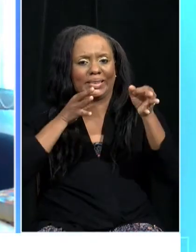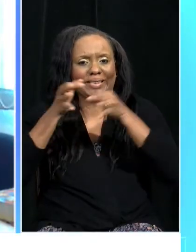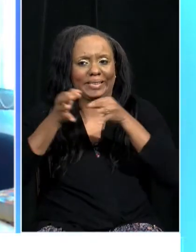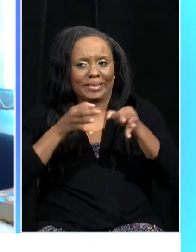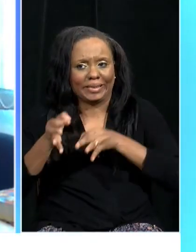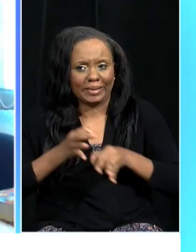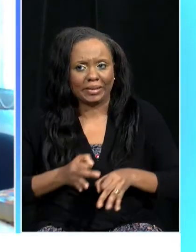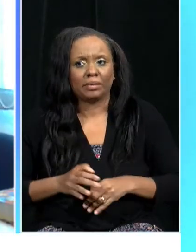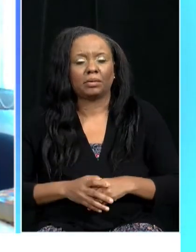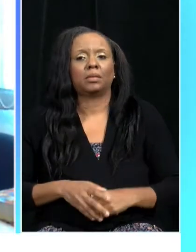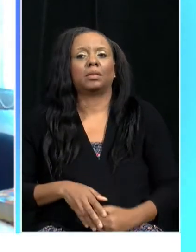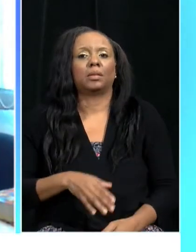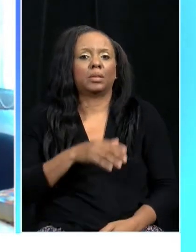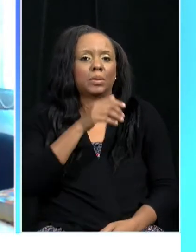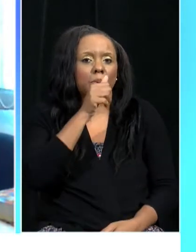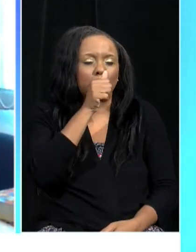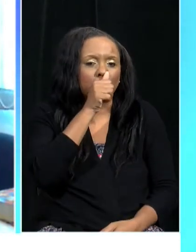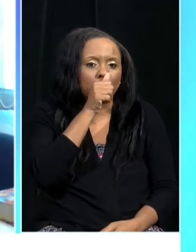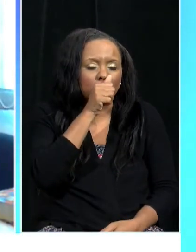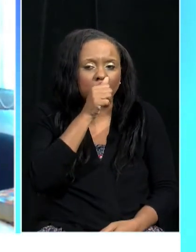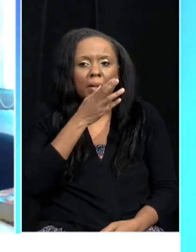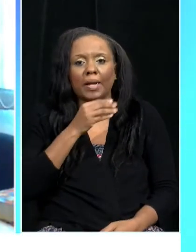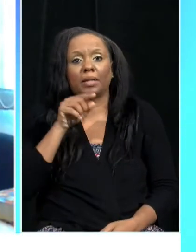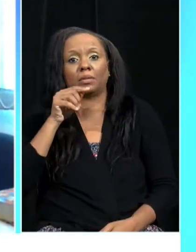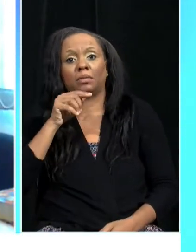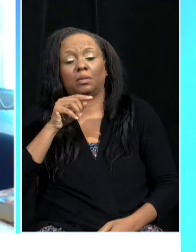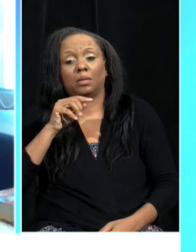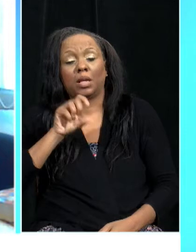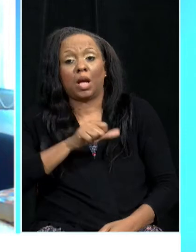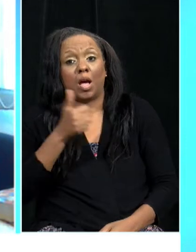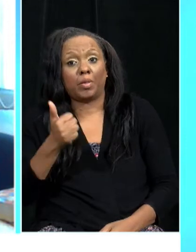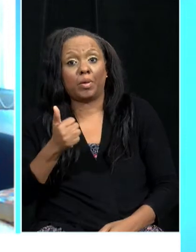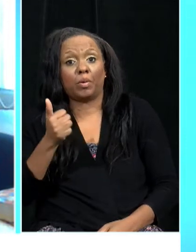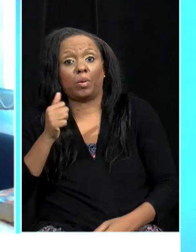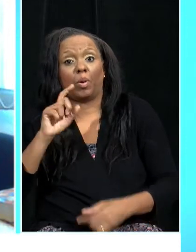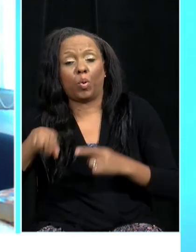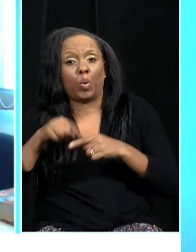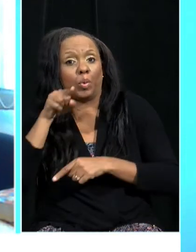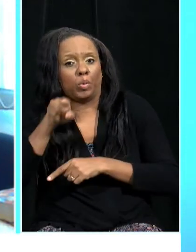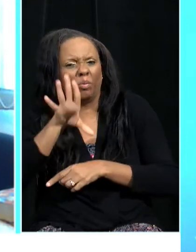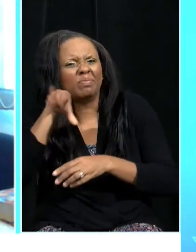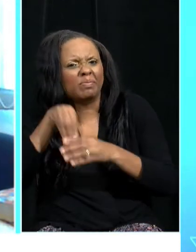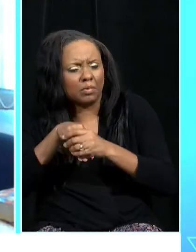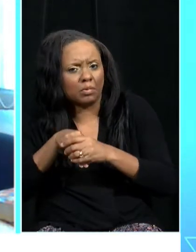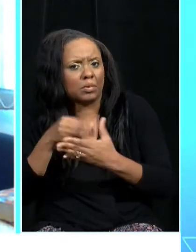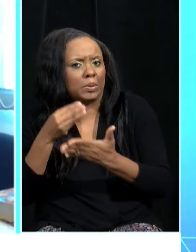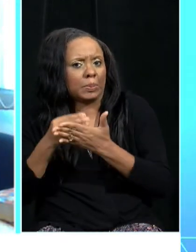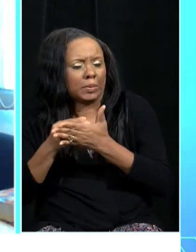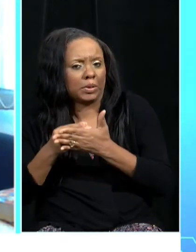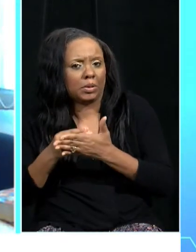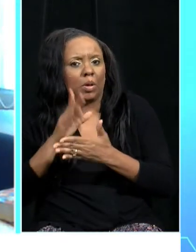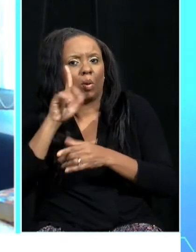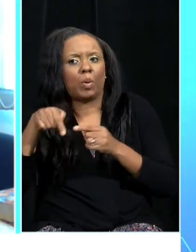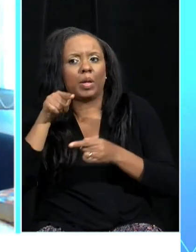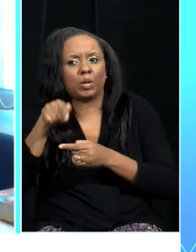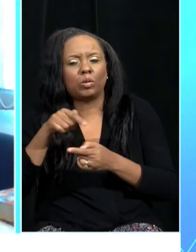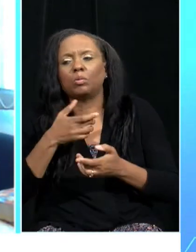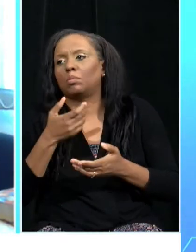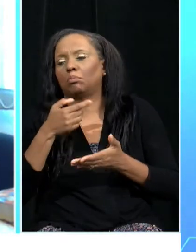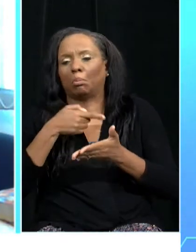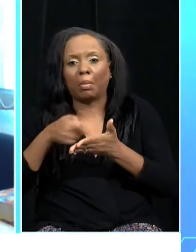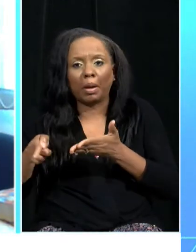one, where where you make the contribution on the market, or among, or you shop around